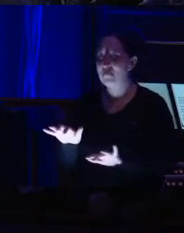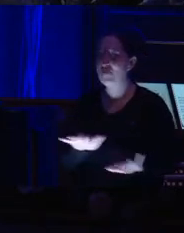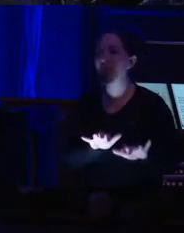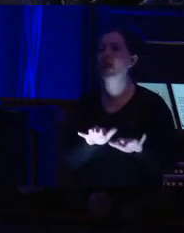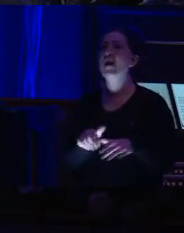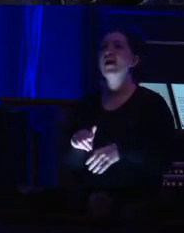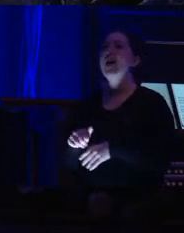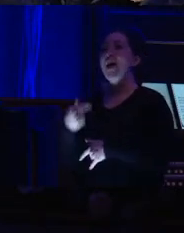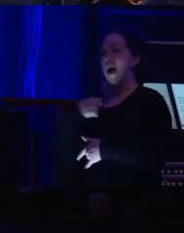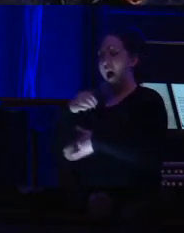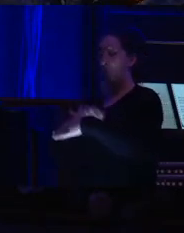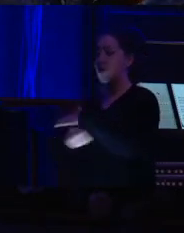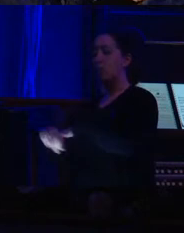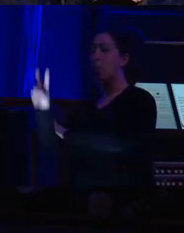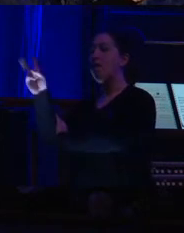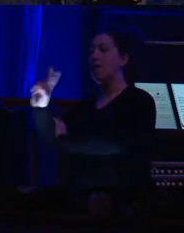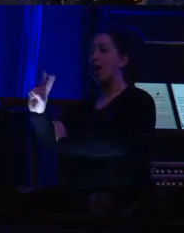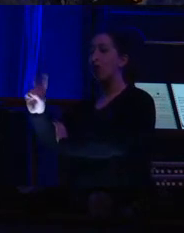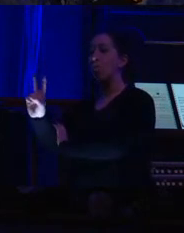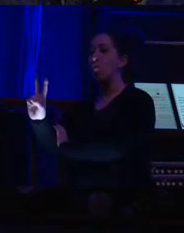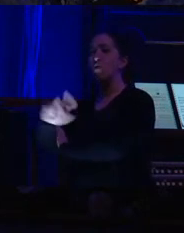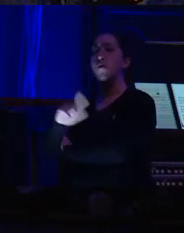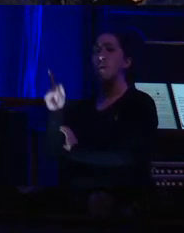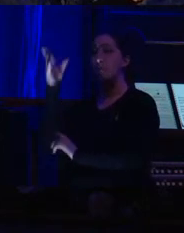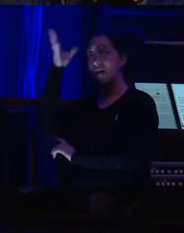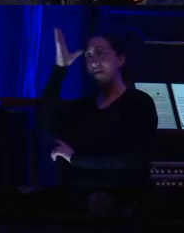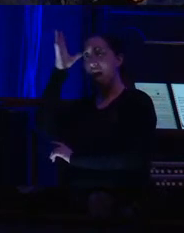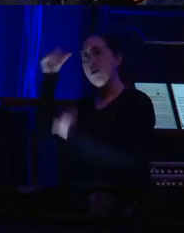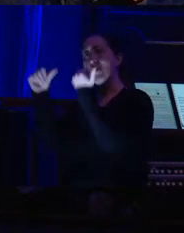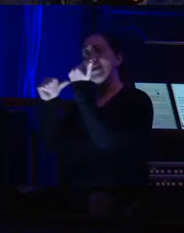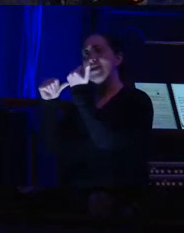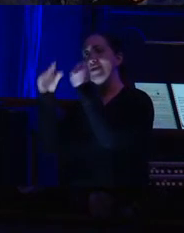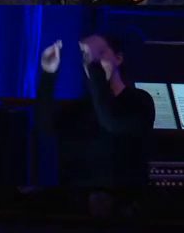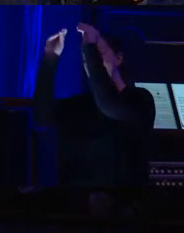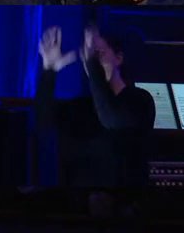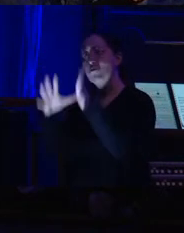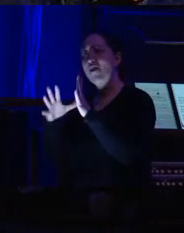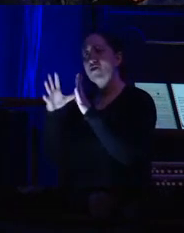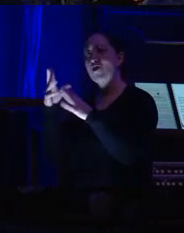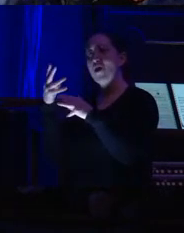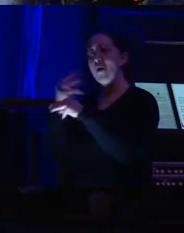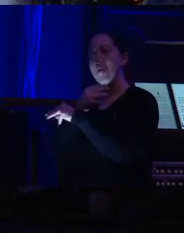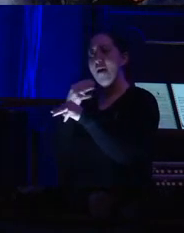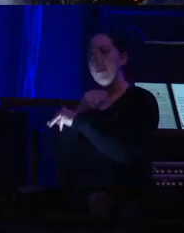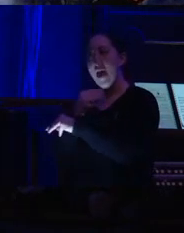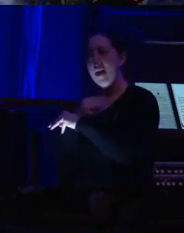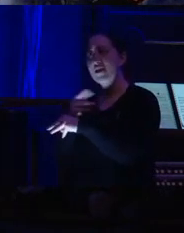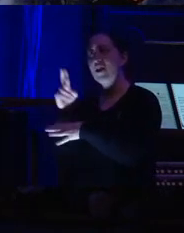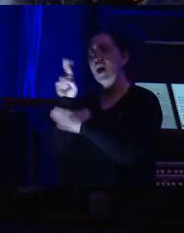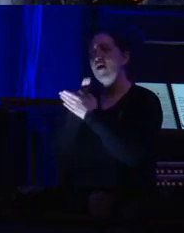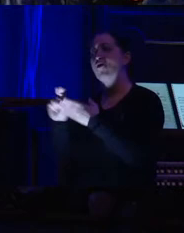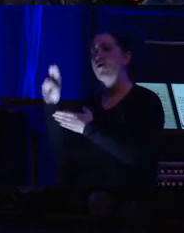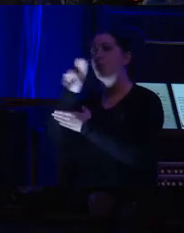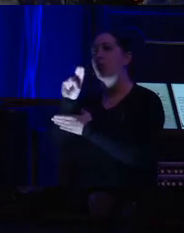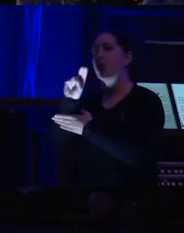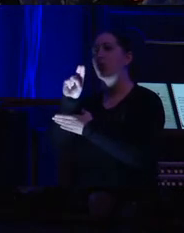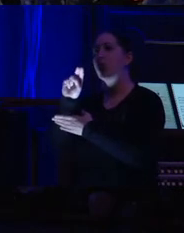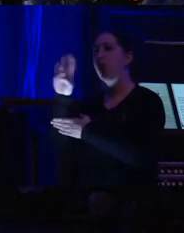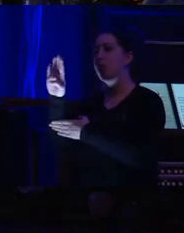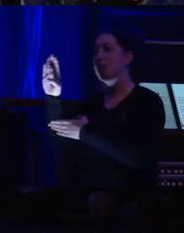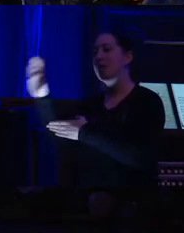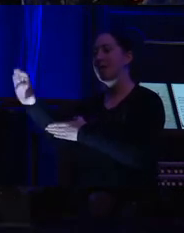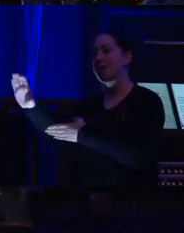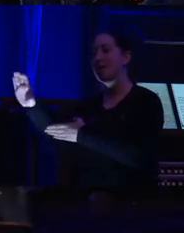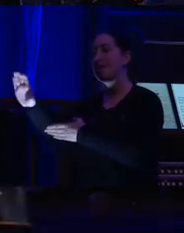And I was born in Vancouver, where my father was an assistant professor of mathematics at the University of British